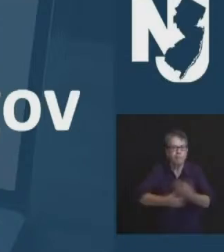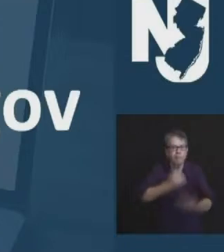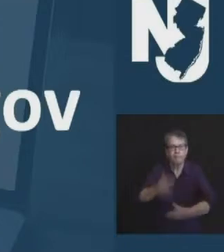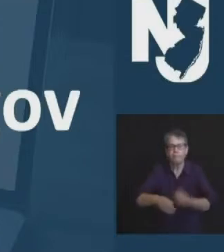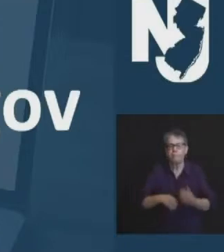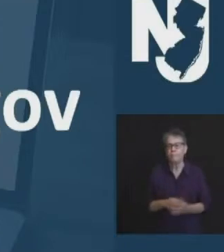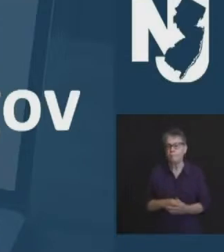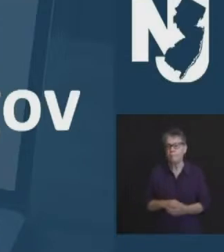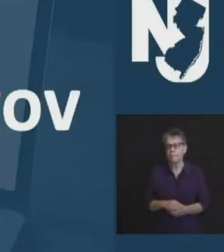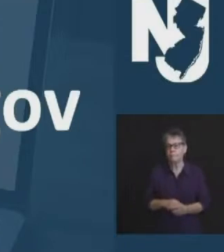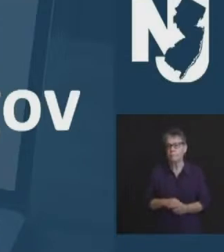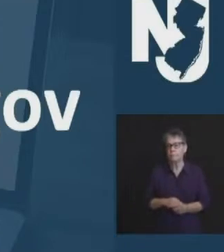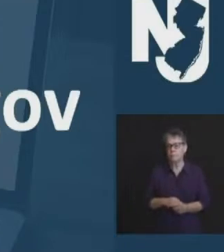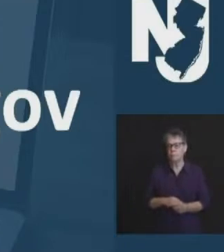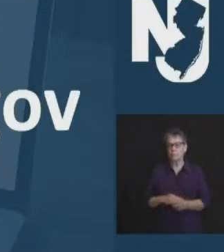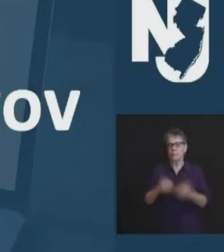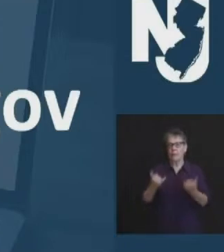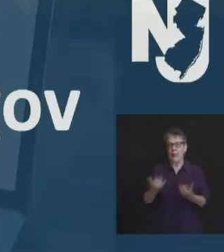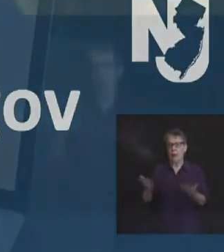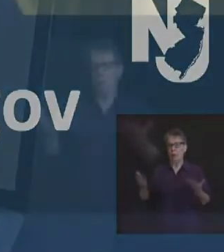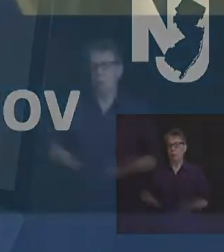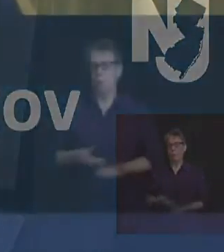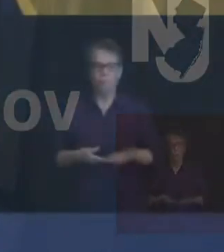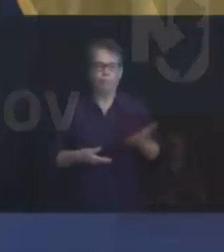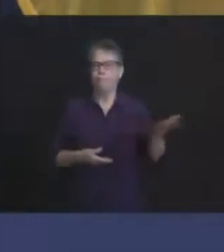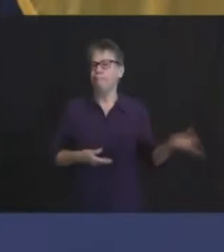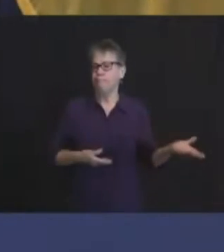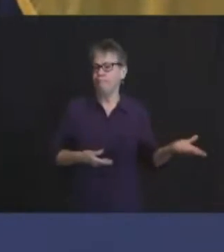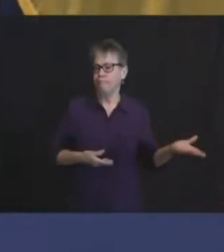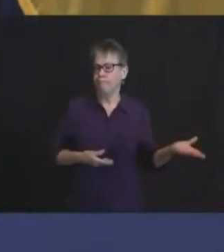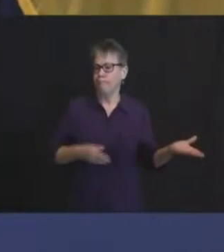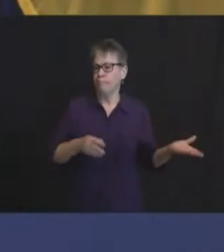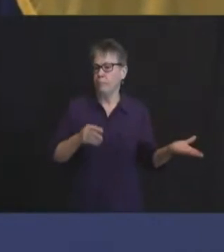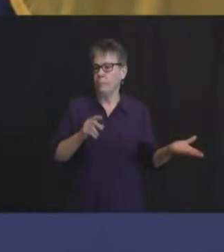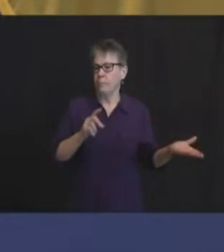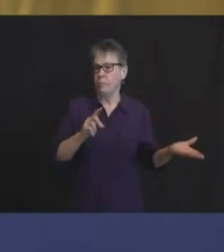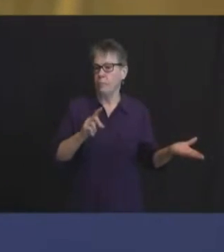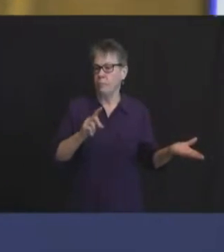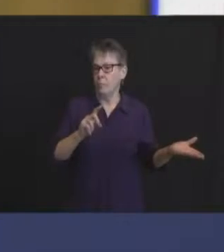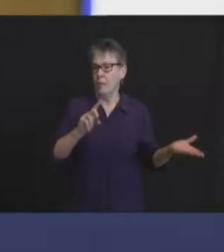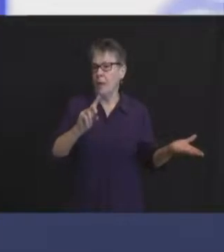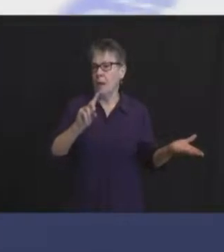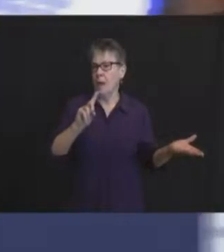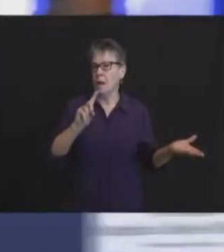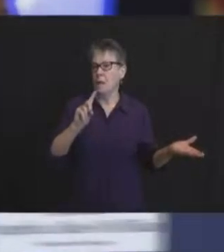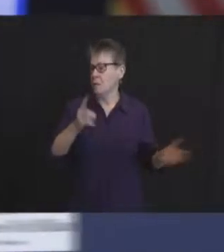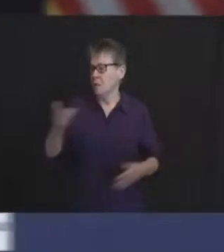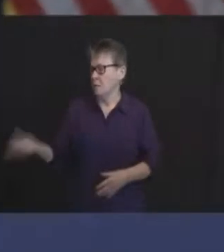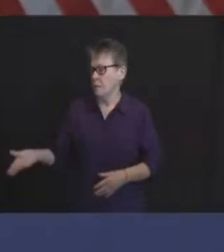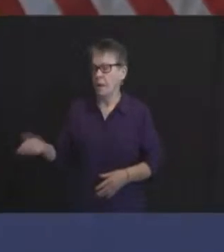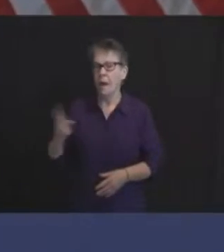the New Jersey Department of Education. Please help me welcome Dr. Angelica Allen McMillan.